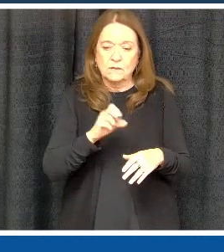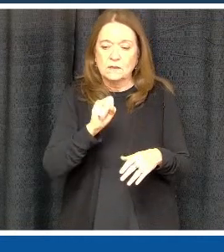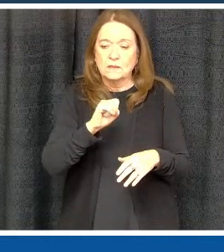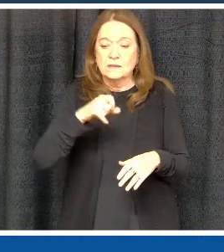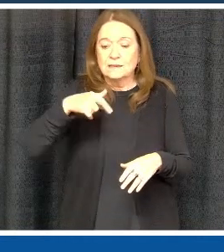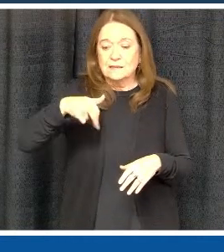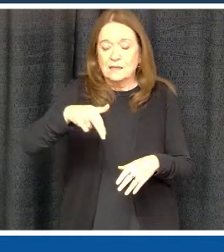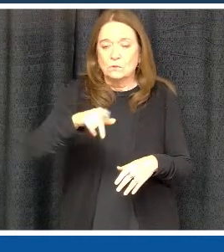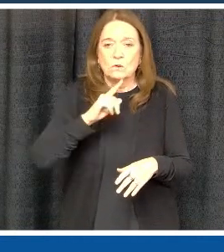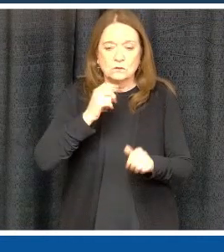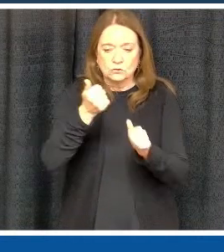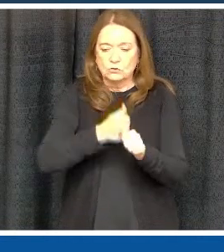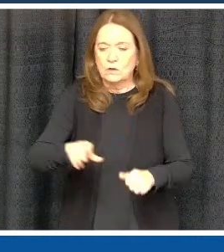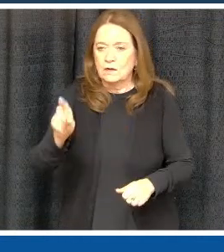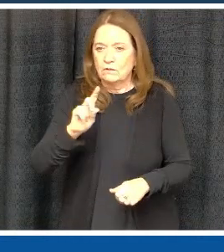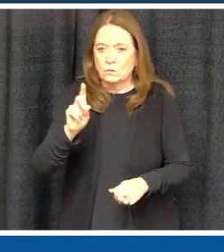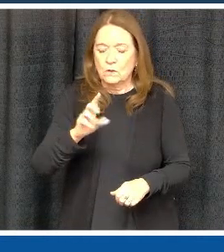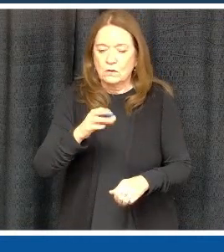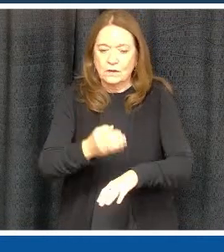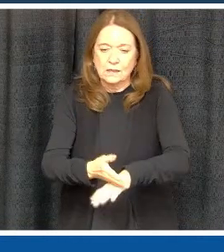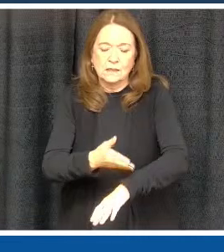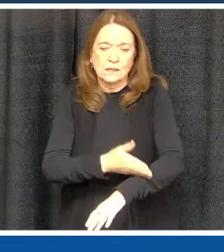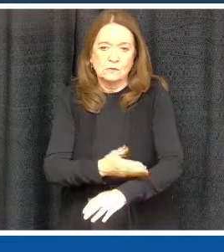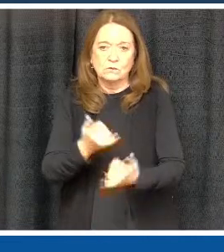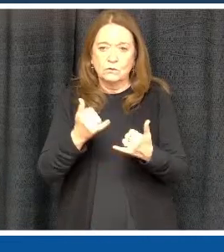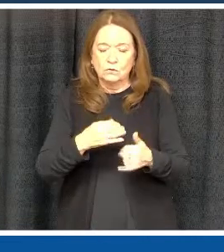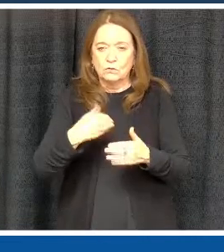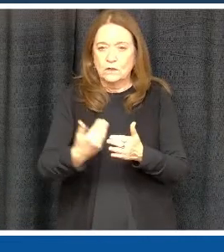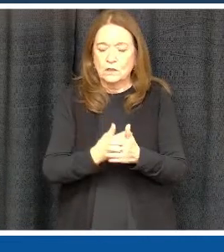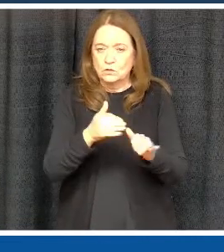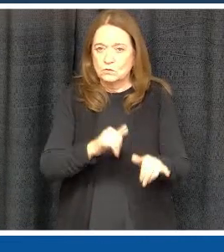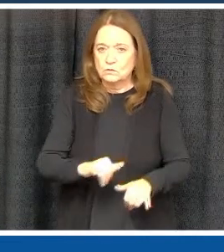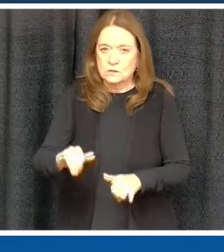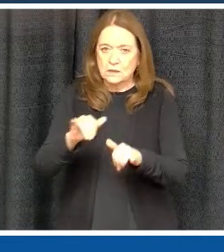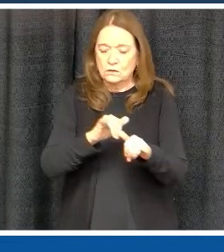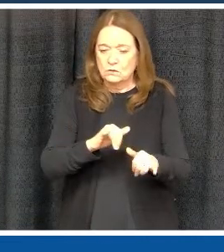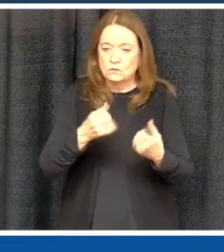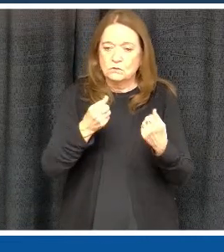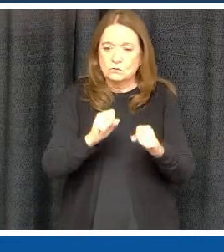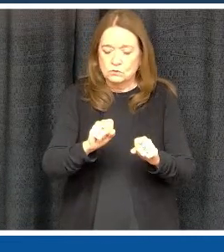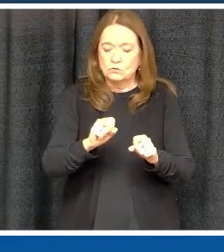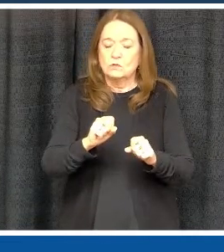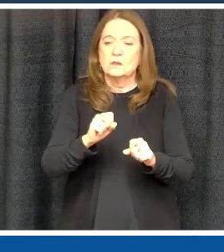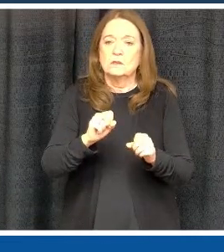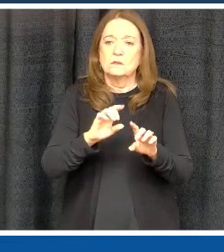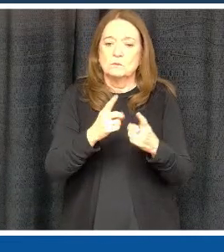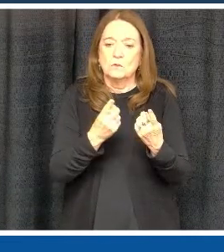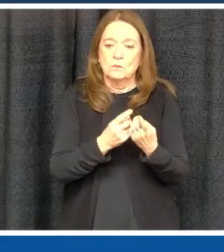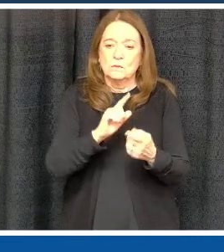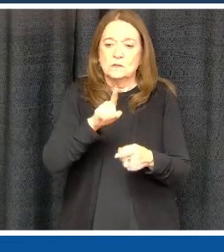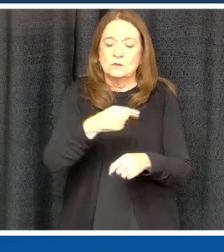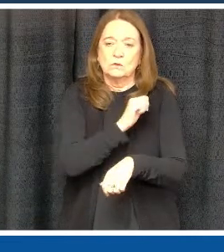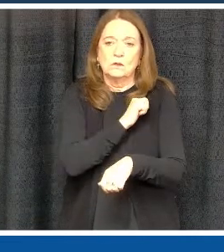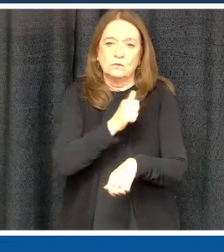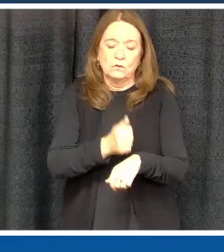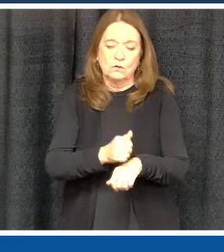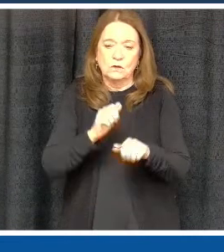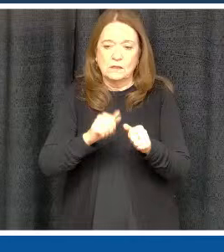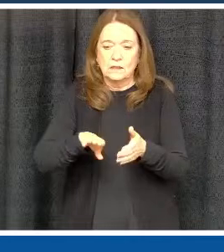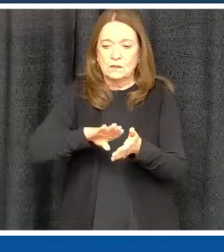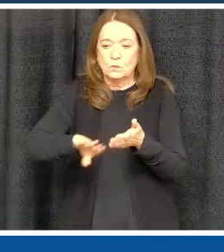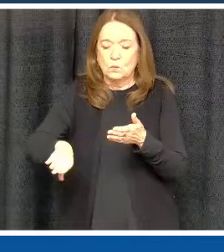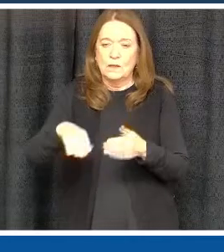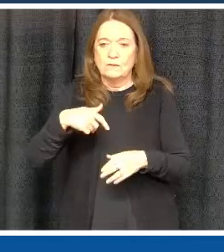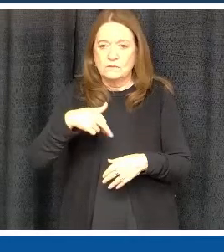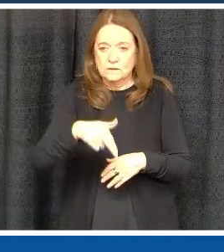Sidewalks are everywhere. Enhancement of current and new standards. The street department is the only authority to waive sidewalks.